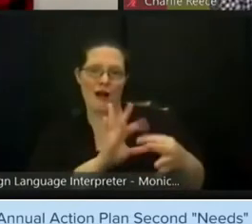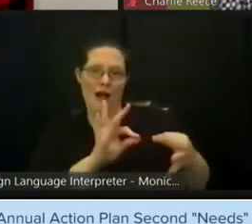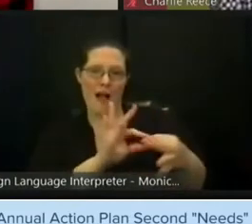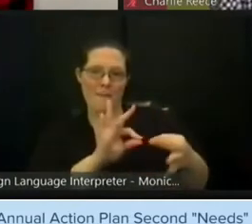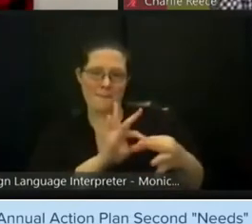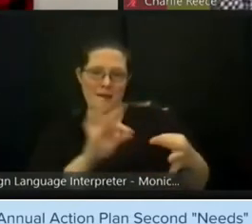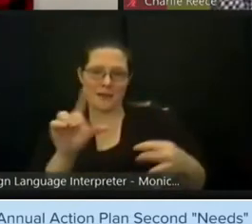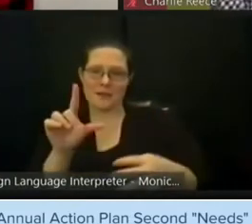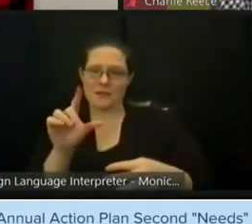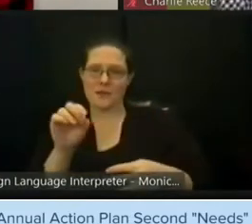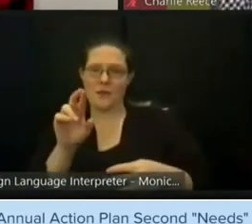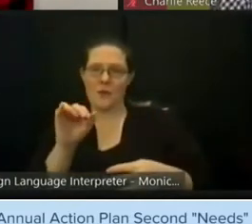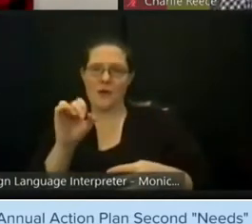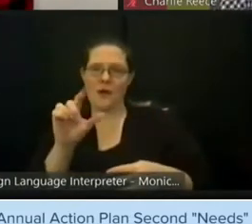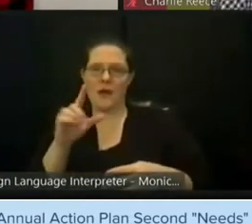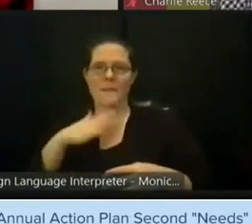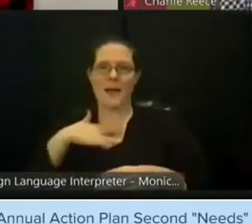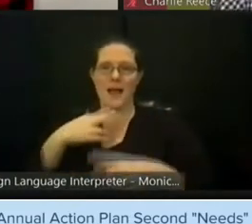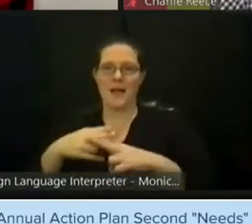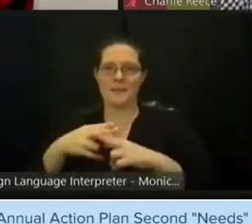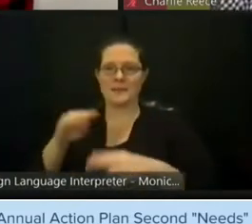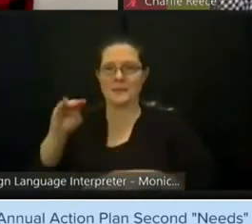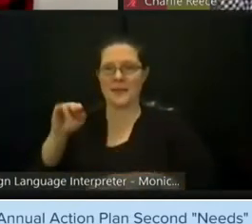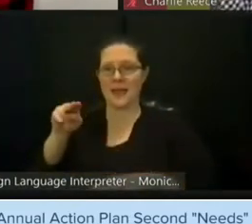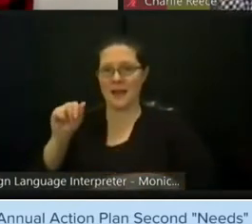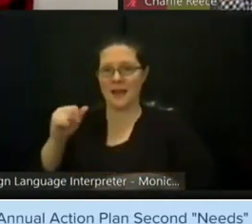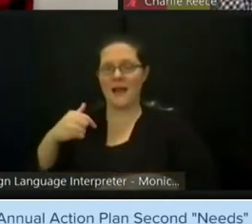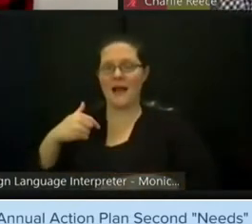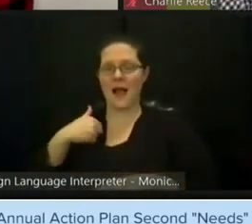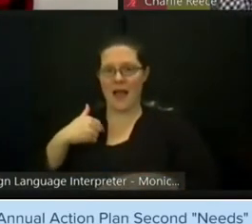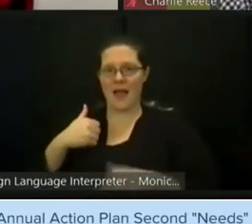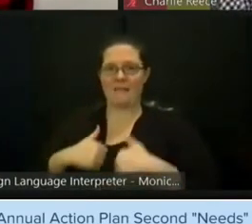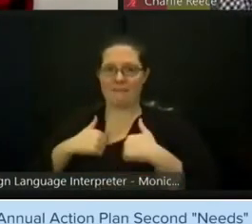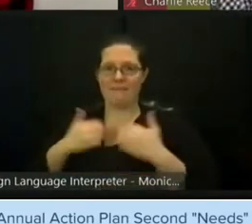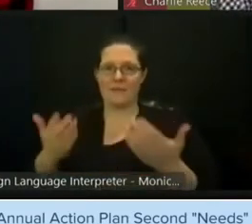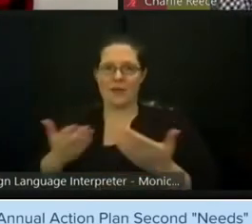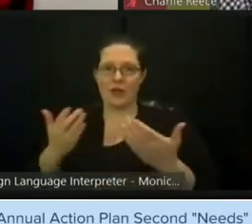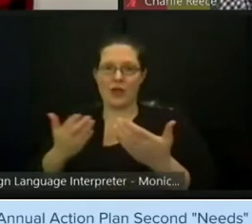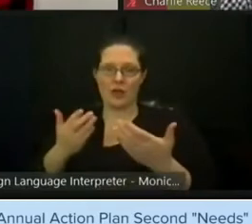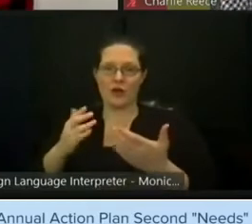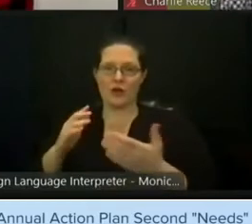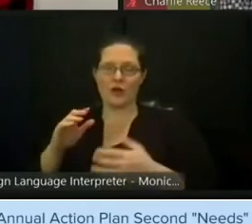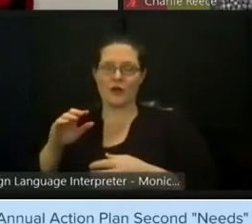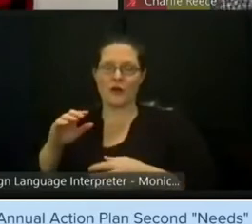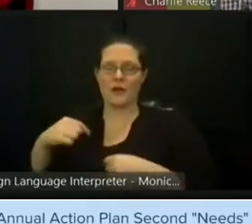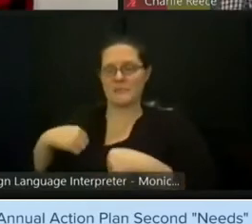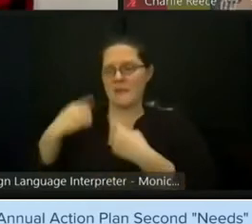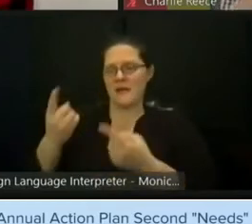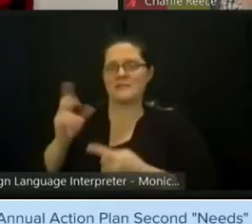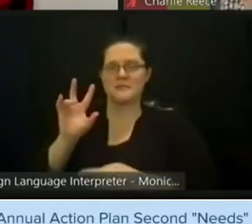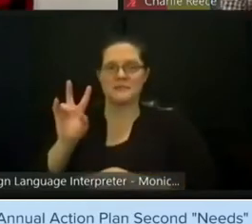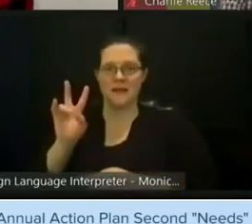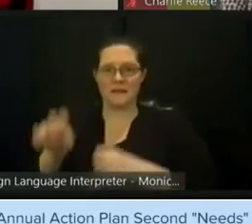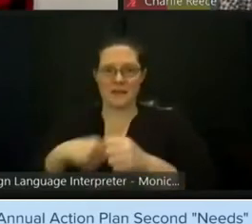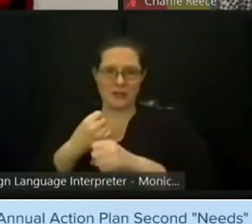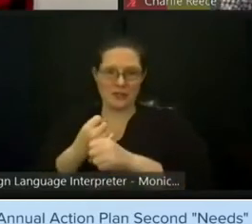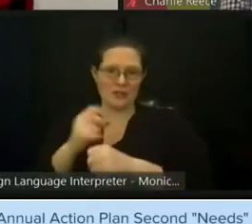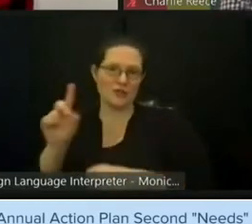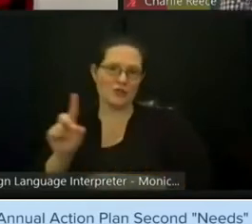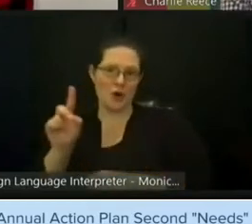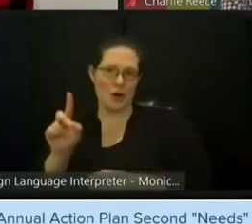of what she said, my name's Mina. I am a tenant here in Durham for the last 7 years. As many of you